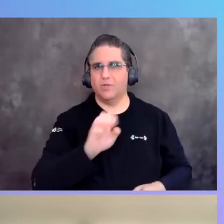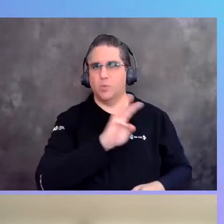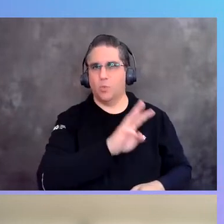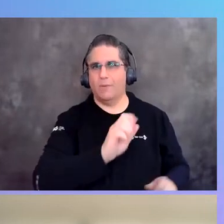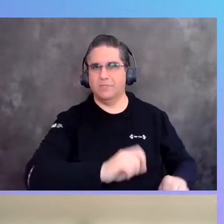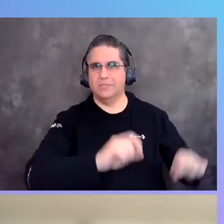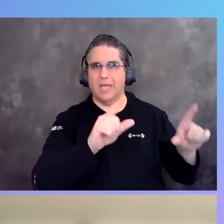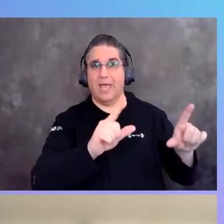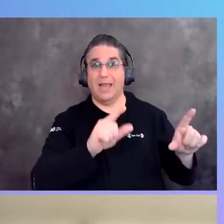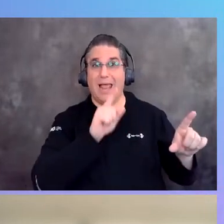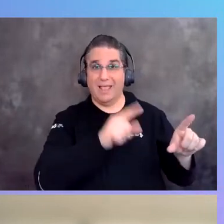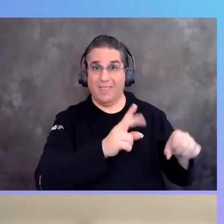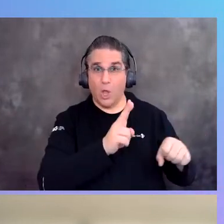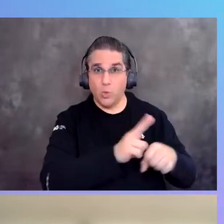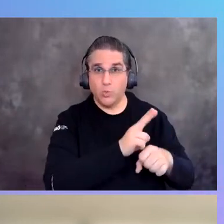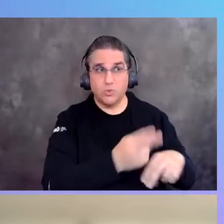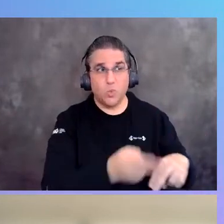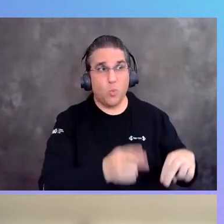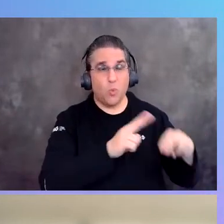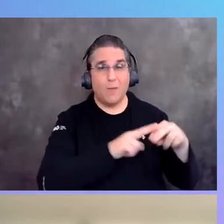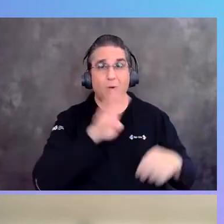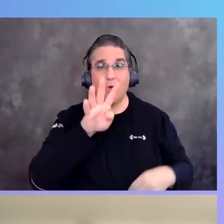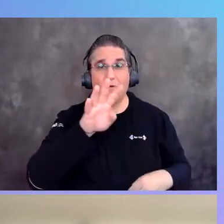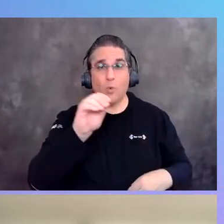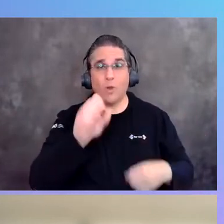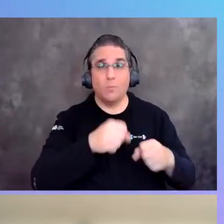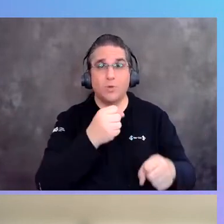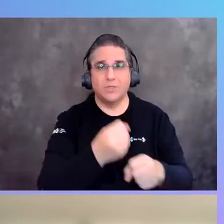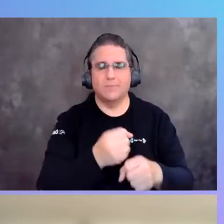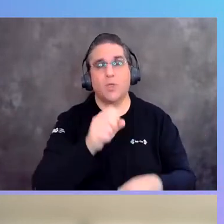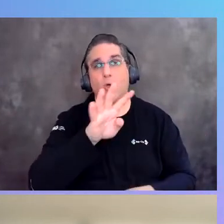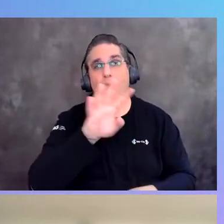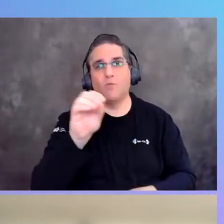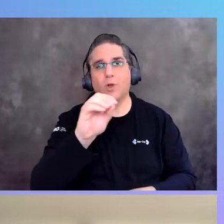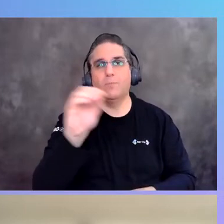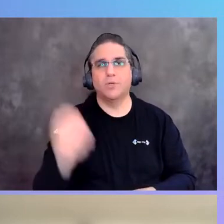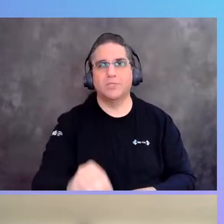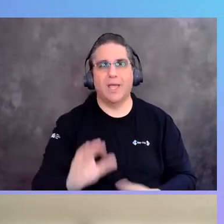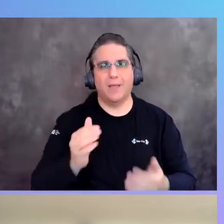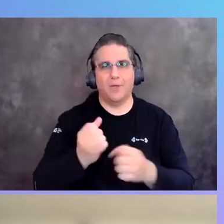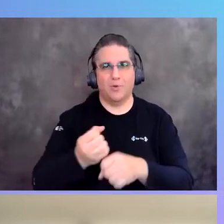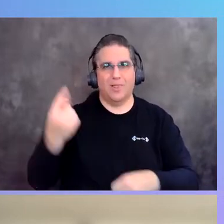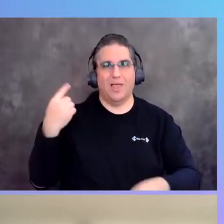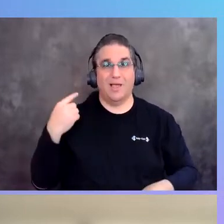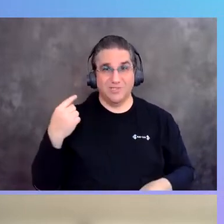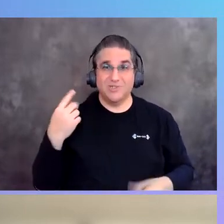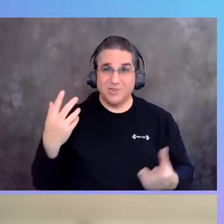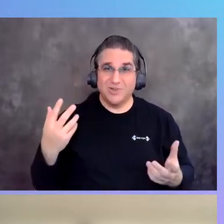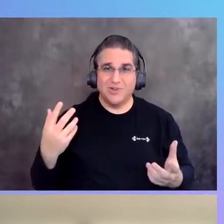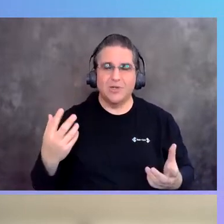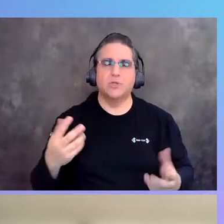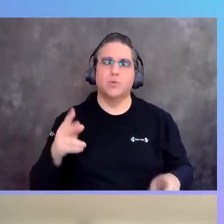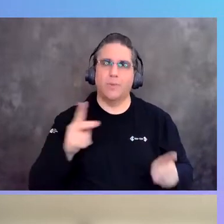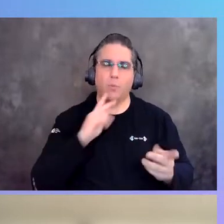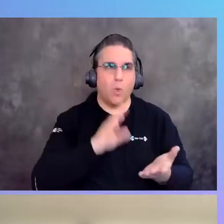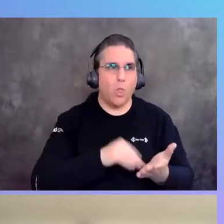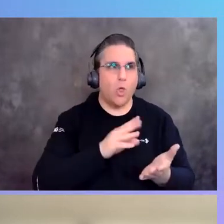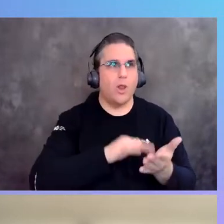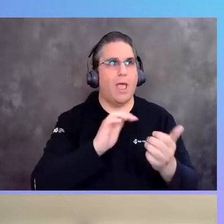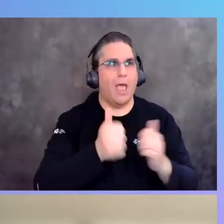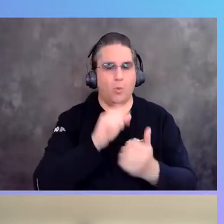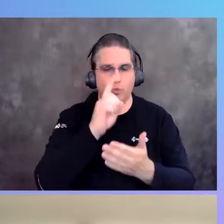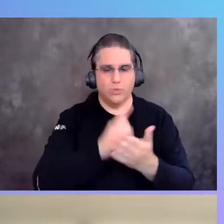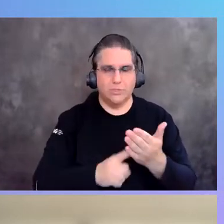was up 40% year on year. So people are starting to understand design standards, accessibility, and how to move forward. And all that content was